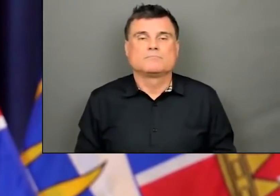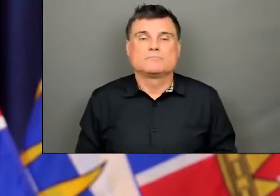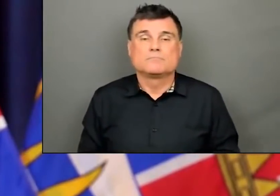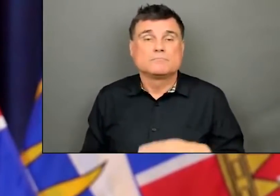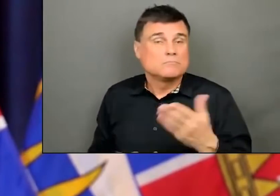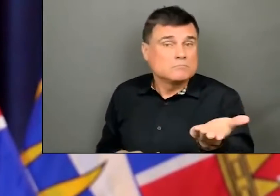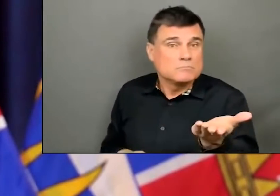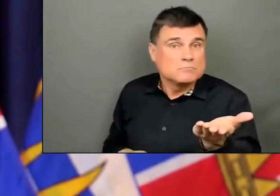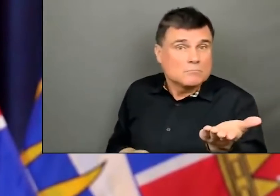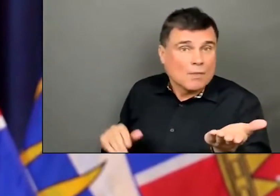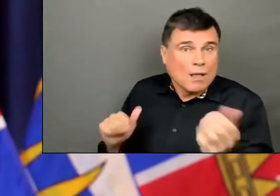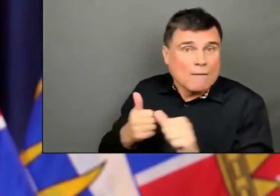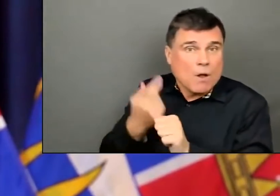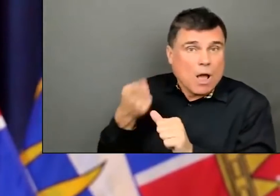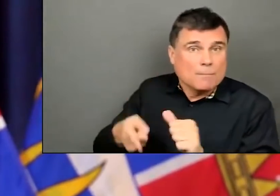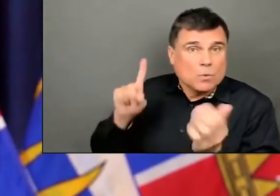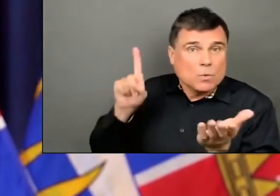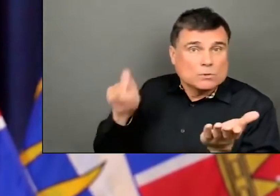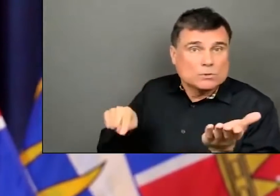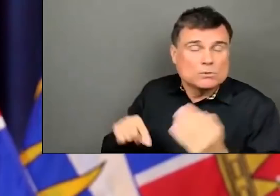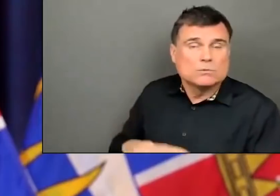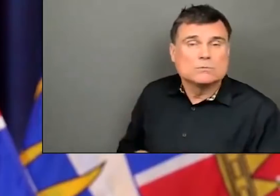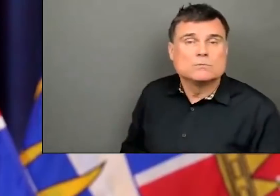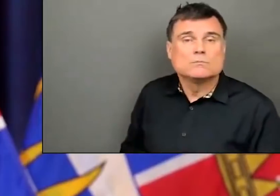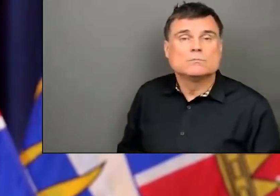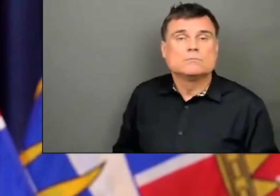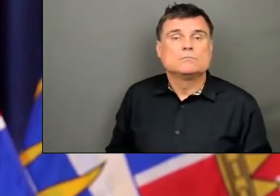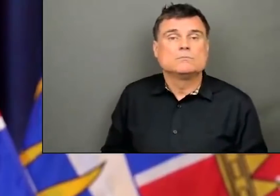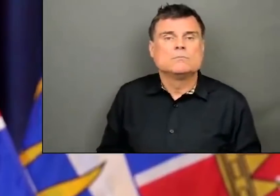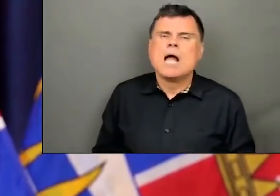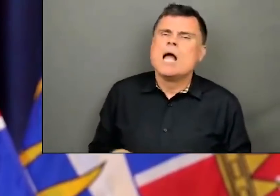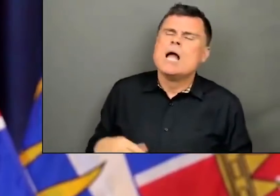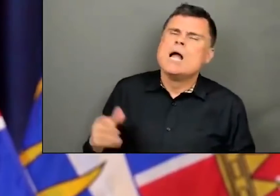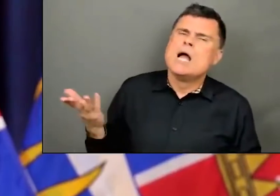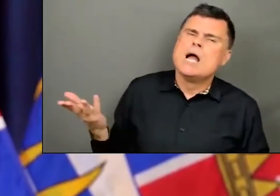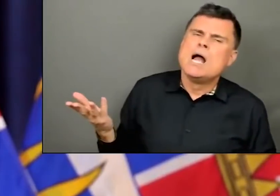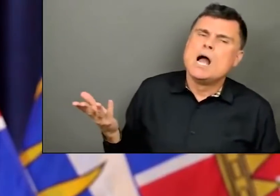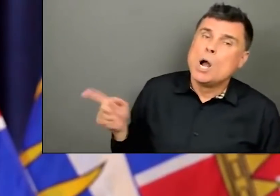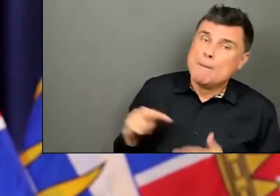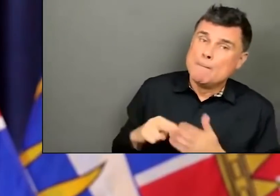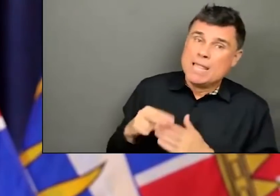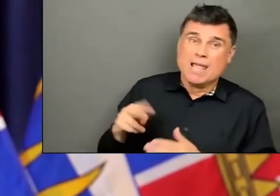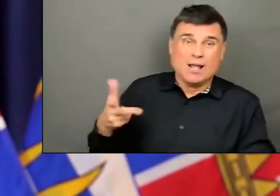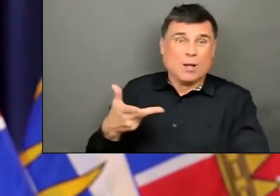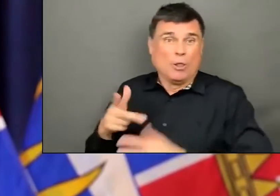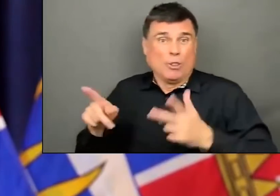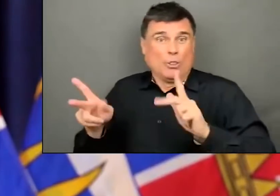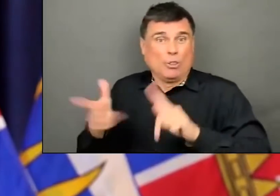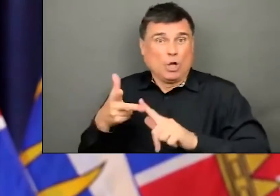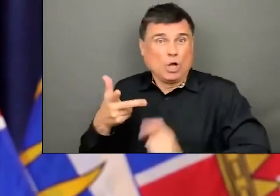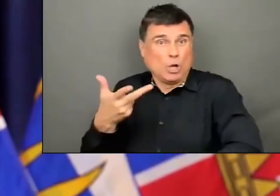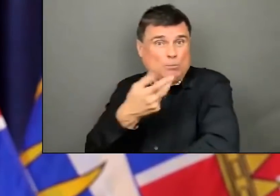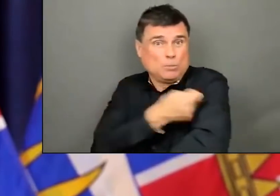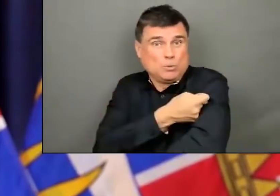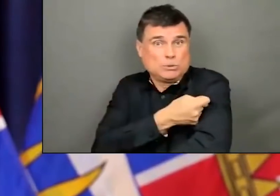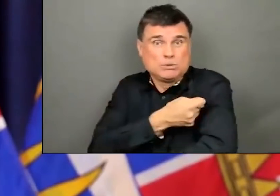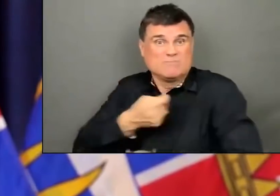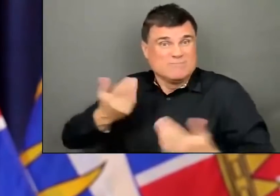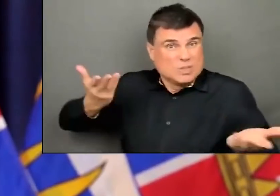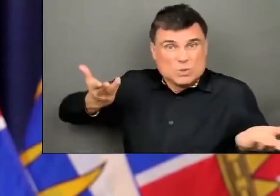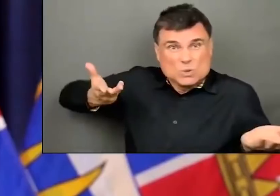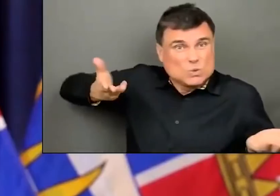this is the thing that we are learning from this virus, that it can still spread, particularly in people who don't have a strong